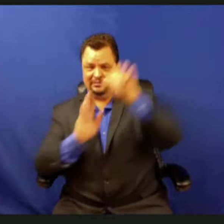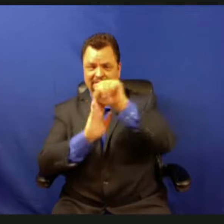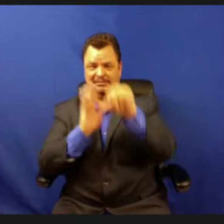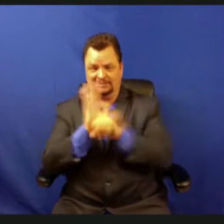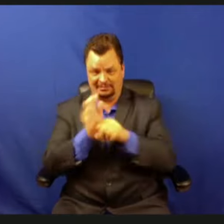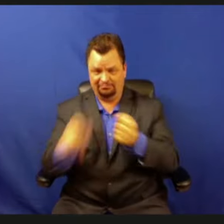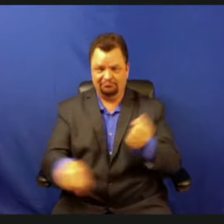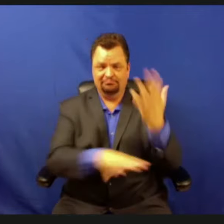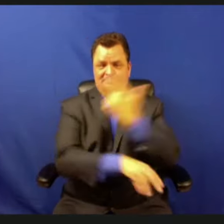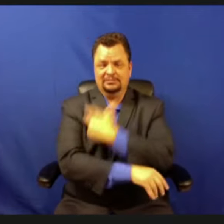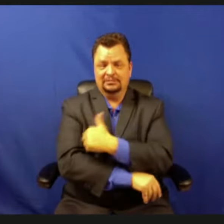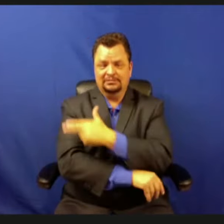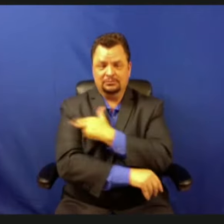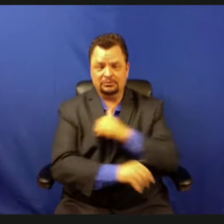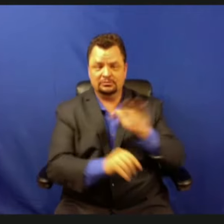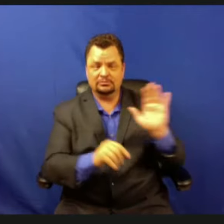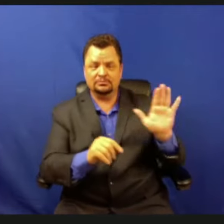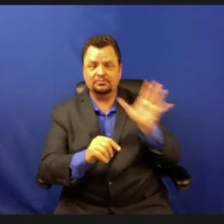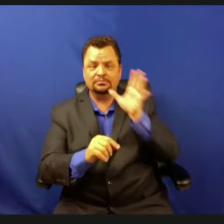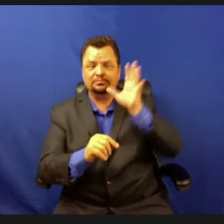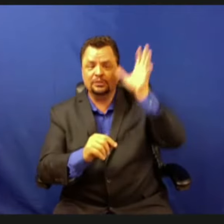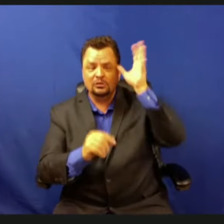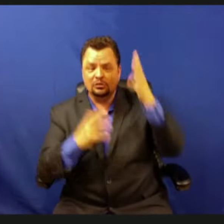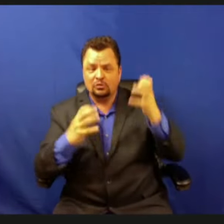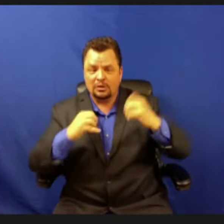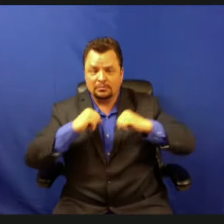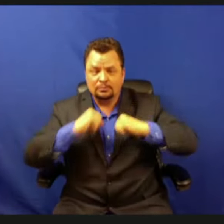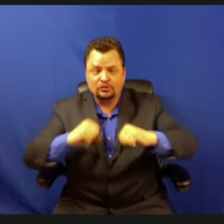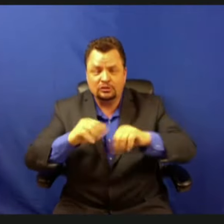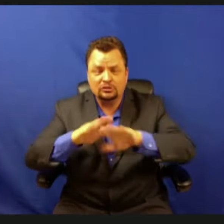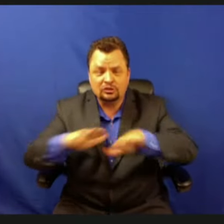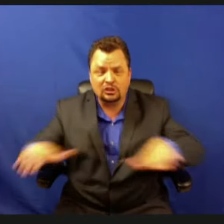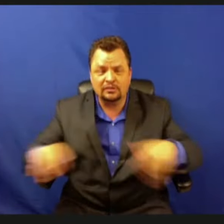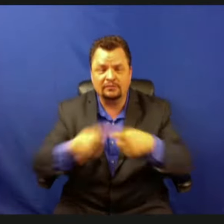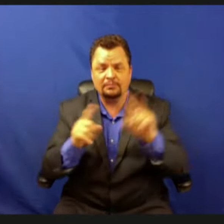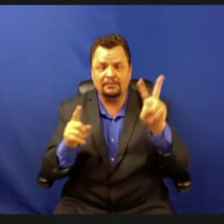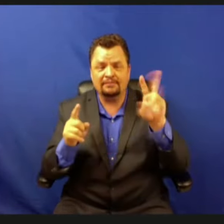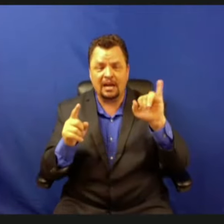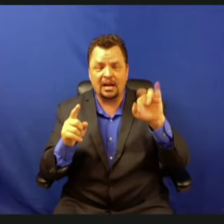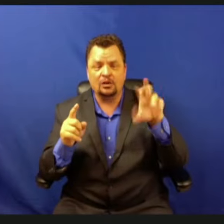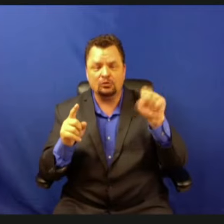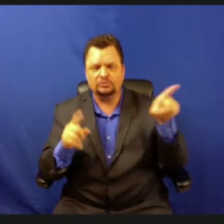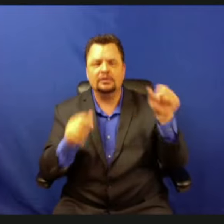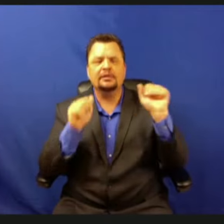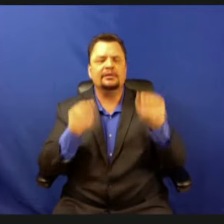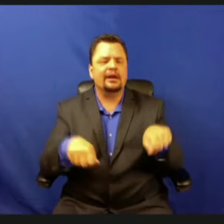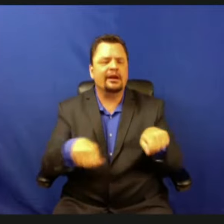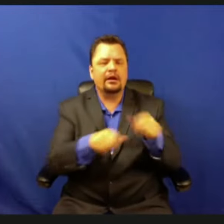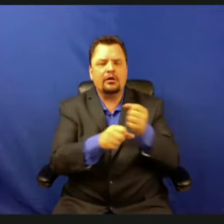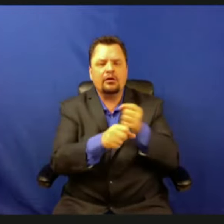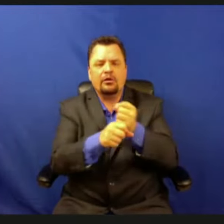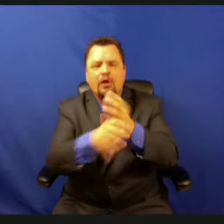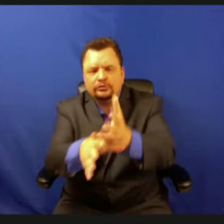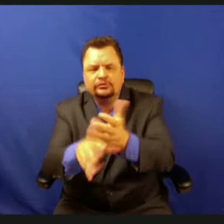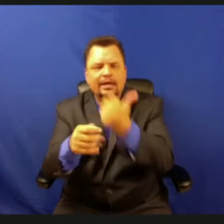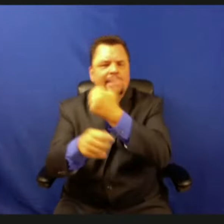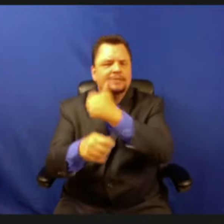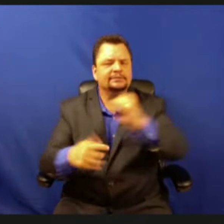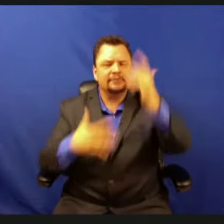from viruses that can cause some degree of illness. And I want to protect my kids who are 9 and